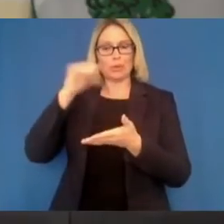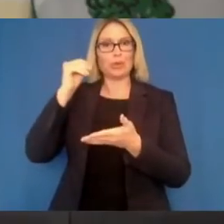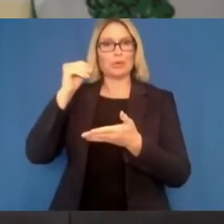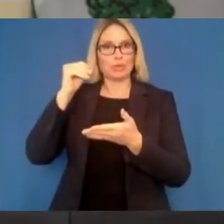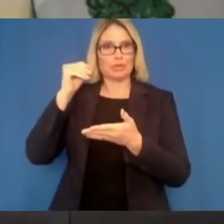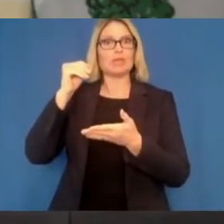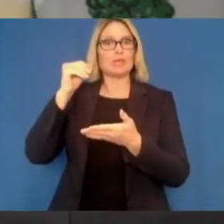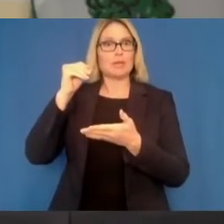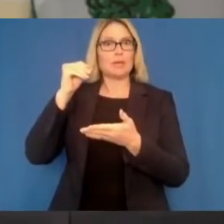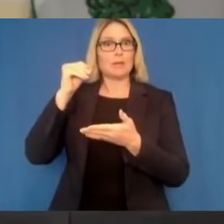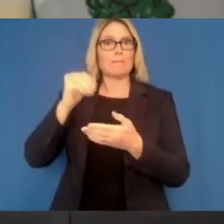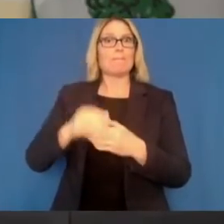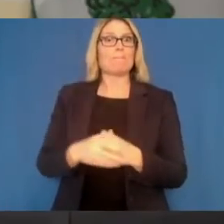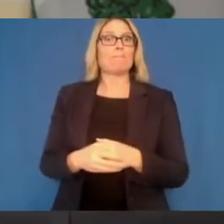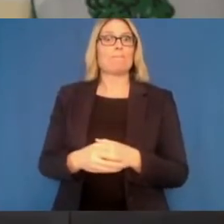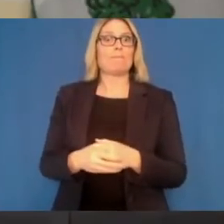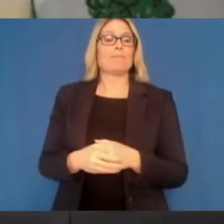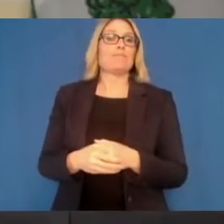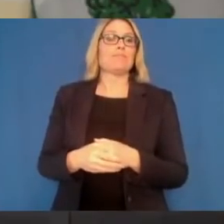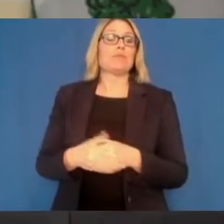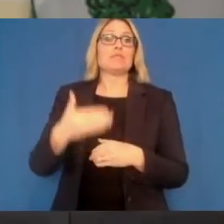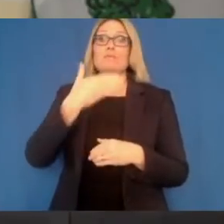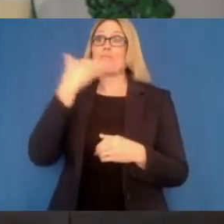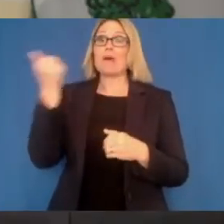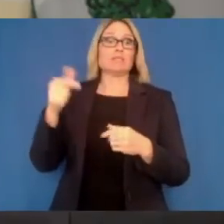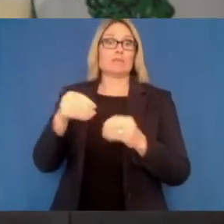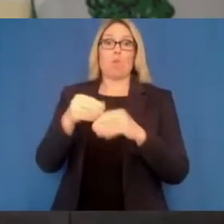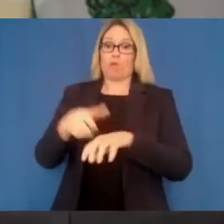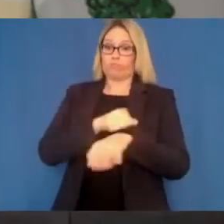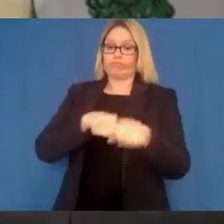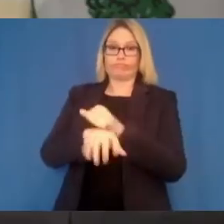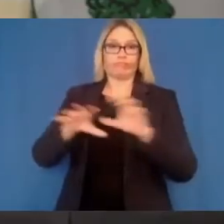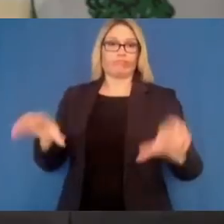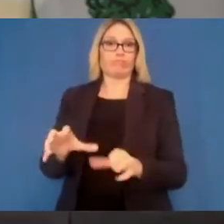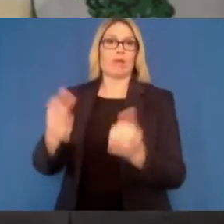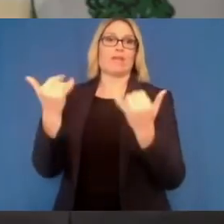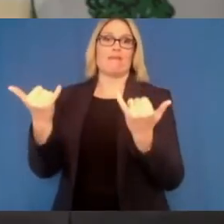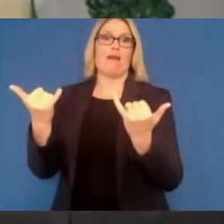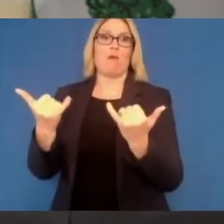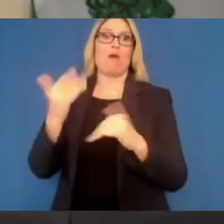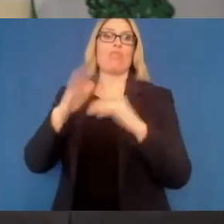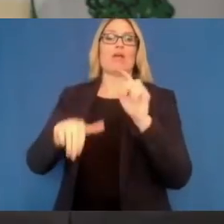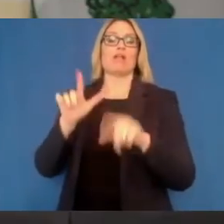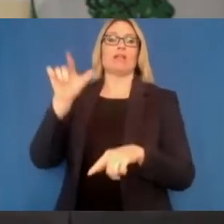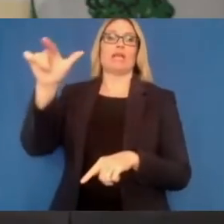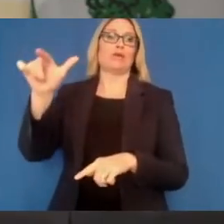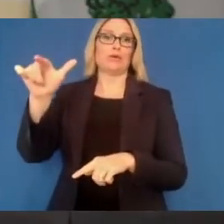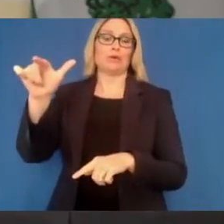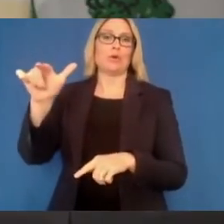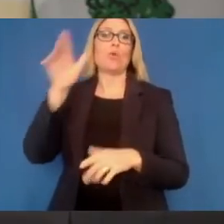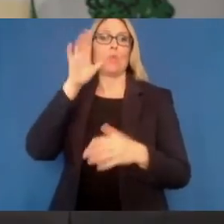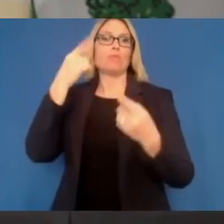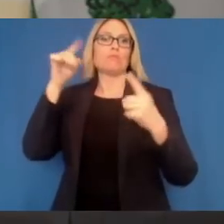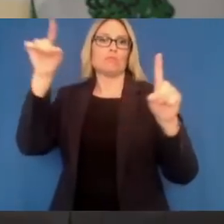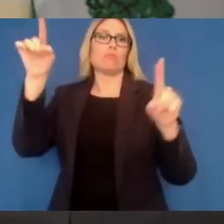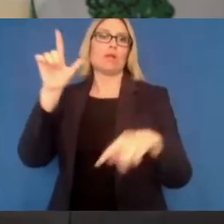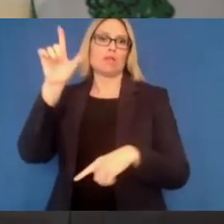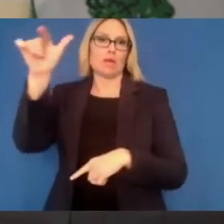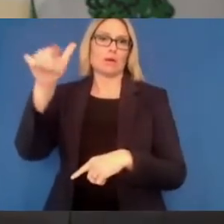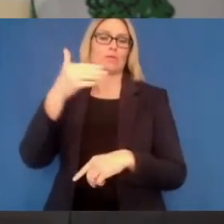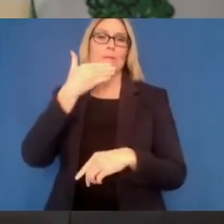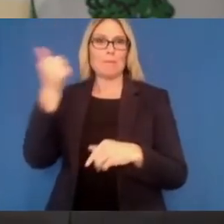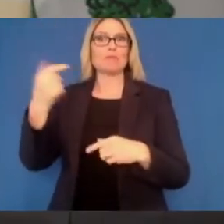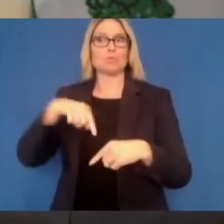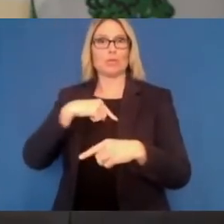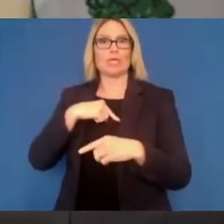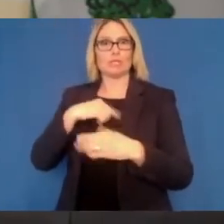quicker to go, harder, faster, and that will give us better outcomes in the end. As I said,